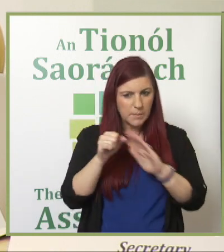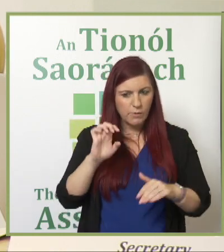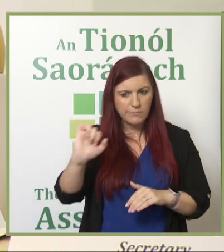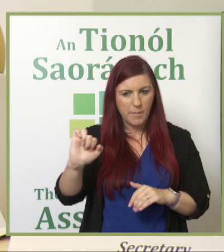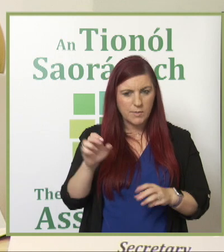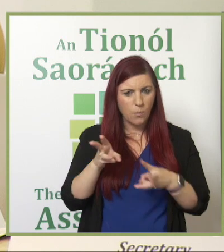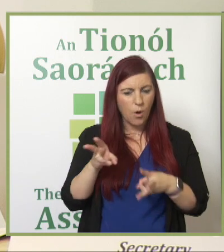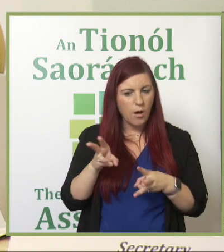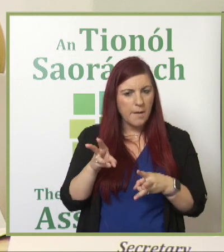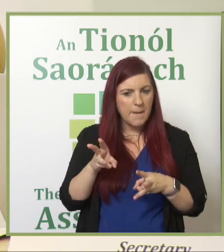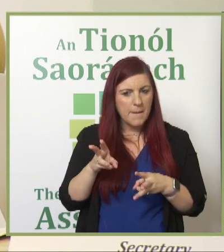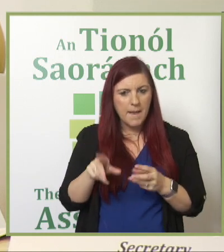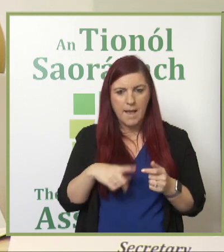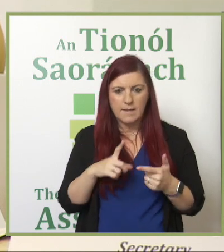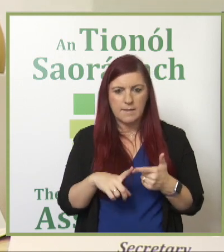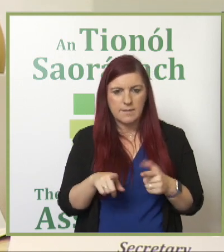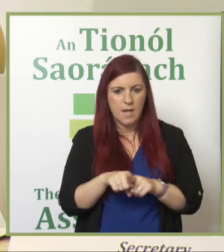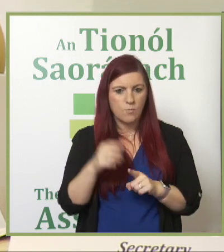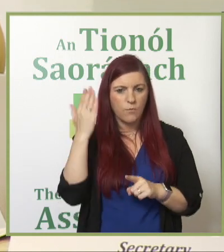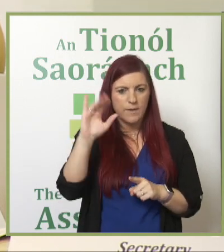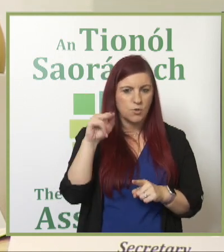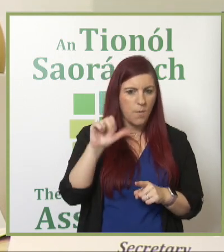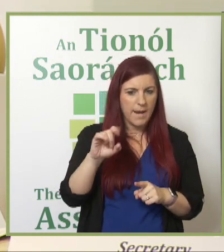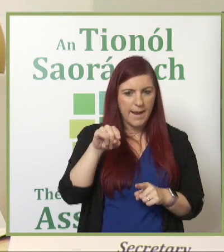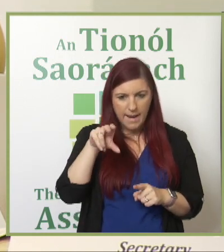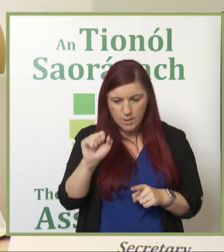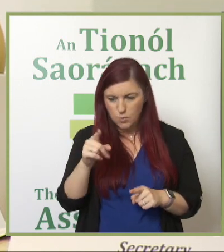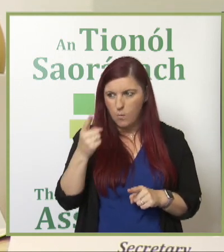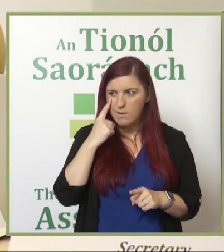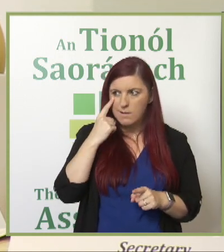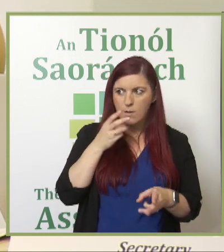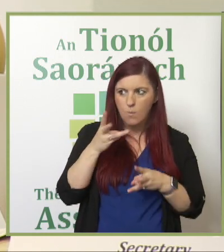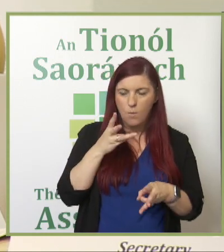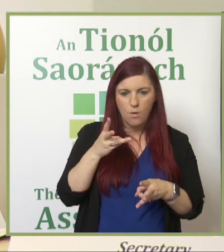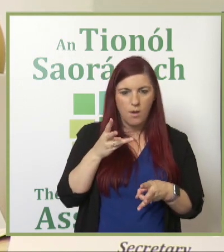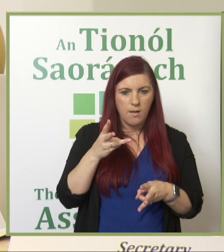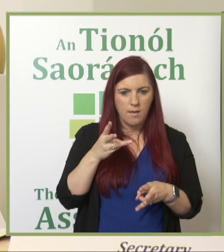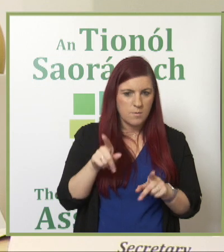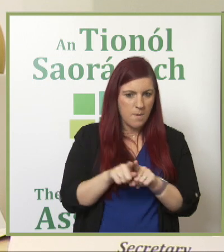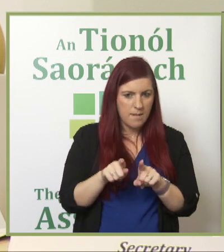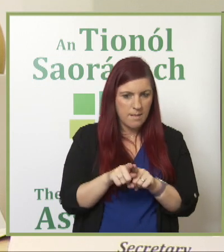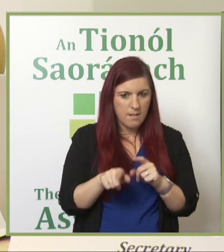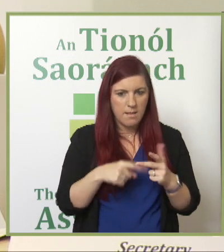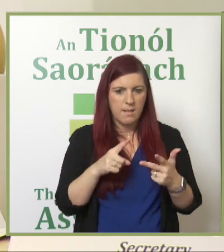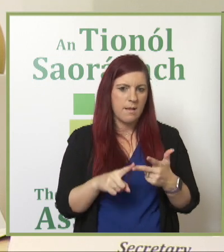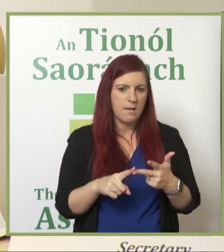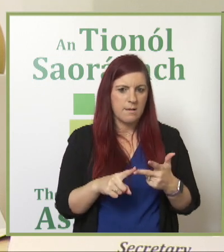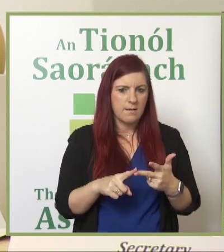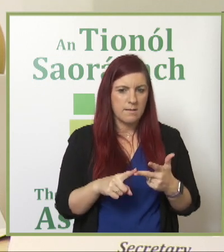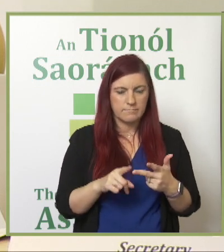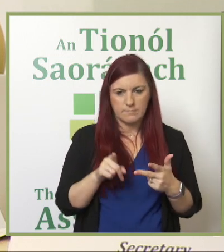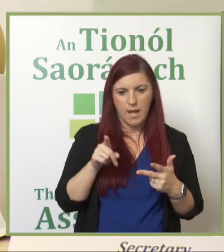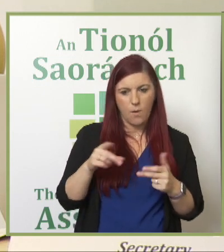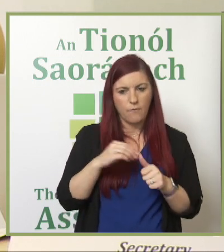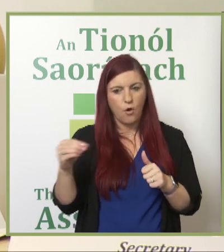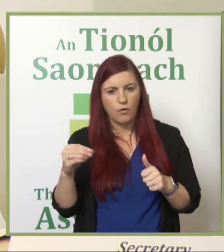drugs court issues as well. And Professor Joanna Hayes, who you'll see shortly, and we'll do the introductions to Joanna, but lead associate professor in Trinity